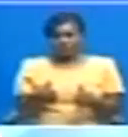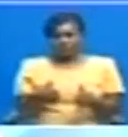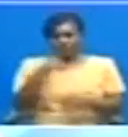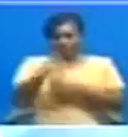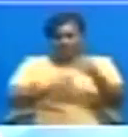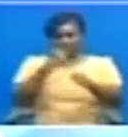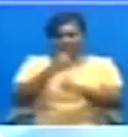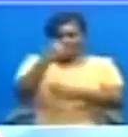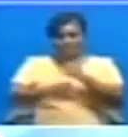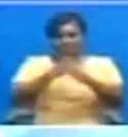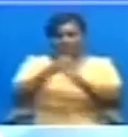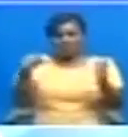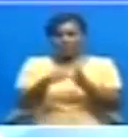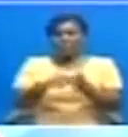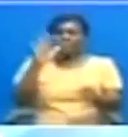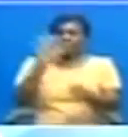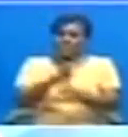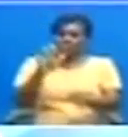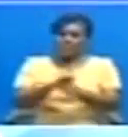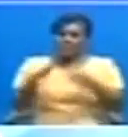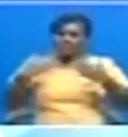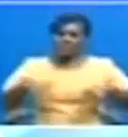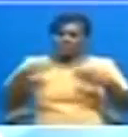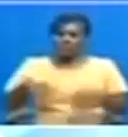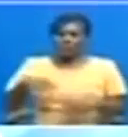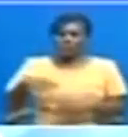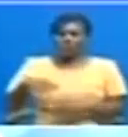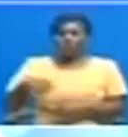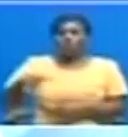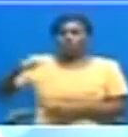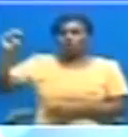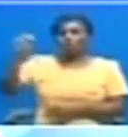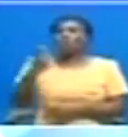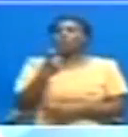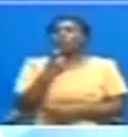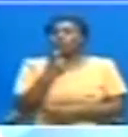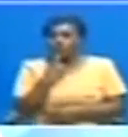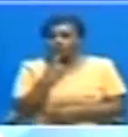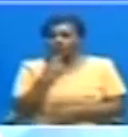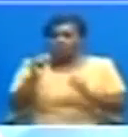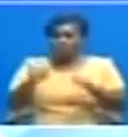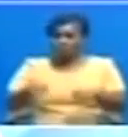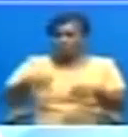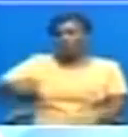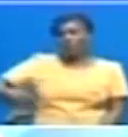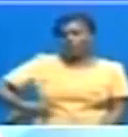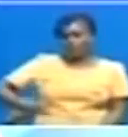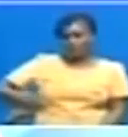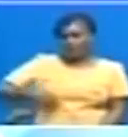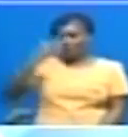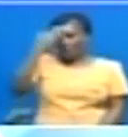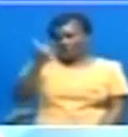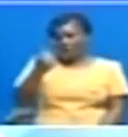perennial problem. Thousands of residents in Pokot North sub-county are staring at the grim face of hunger after their